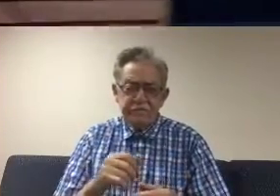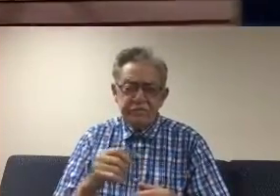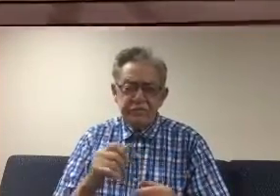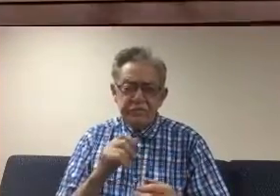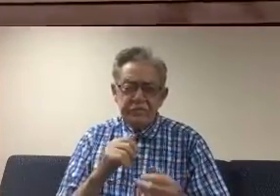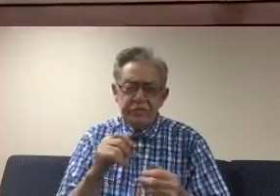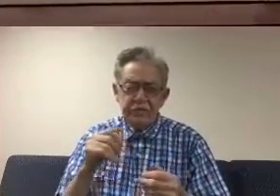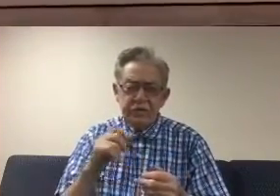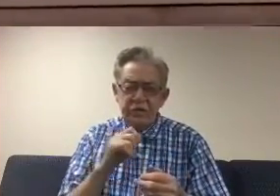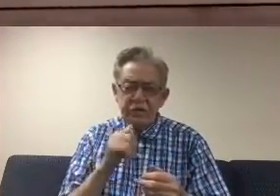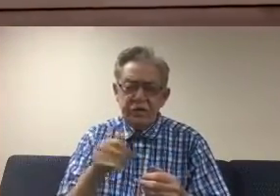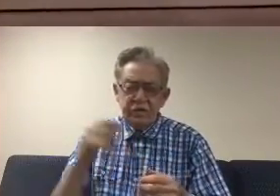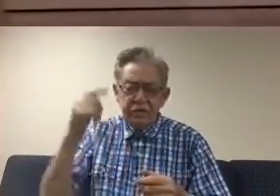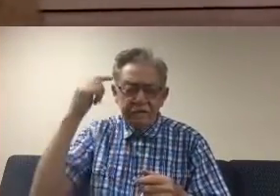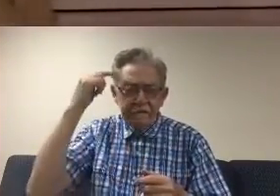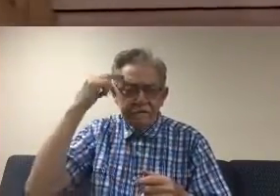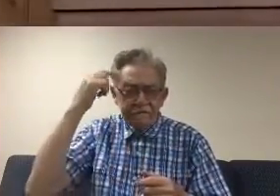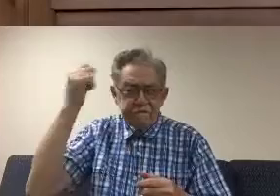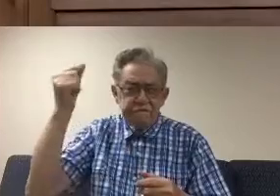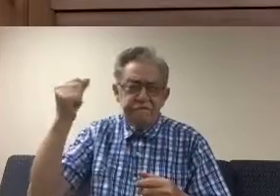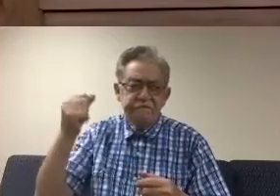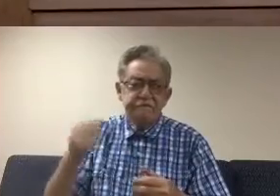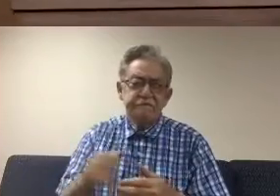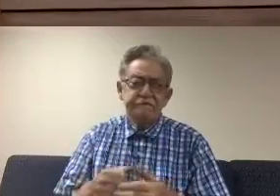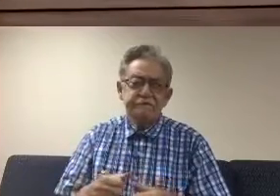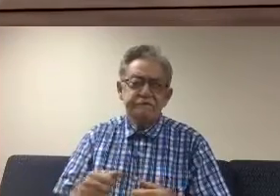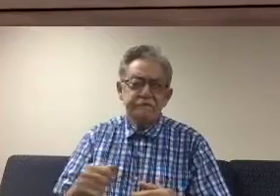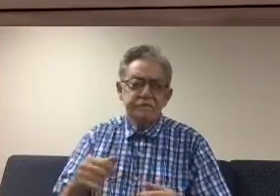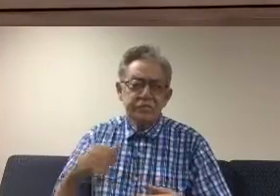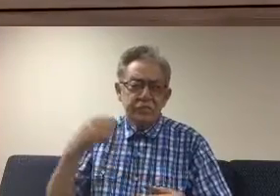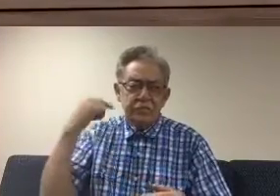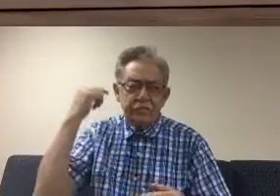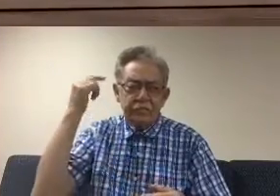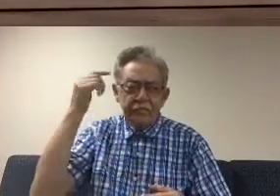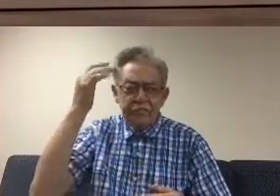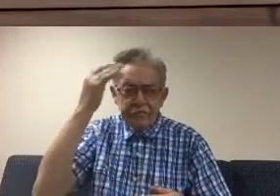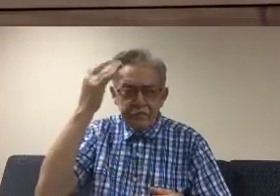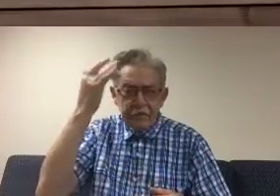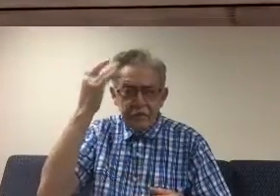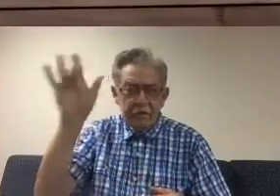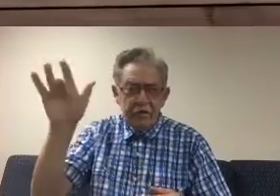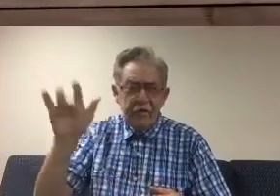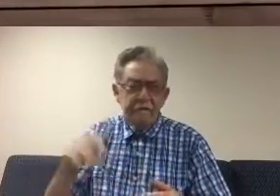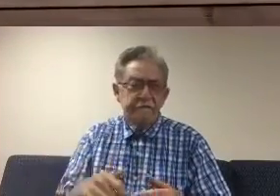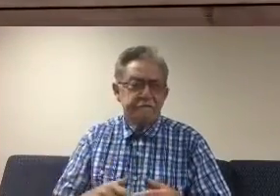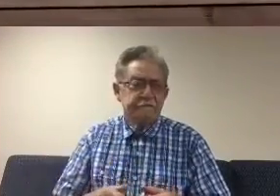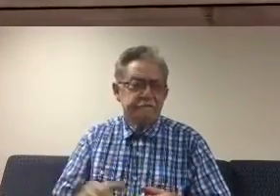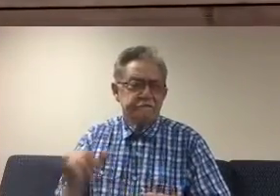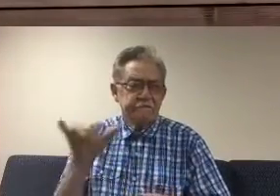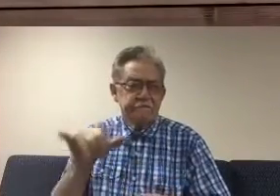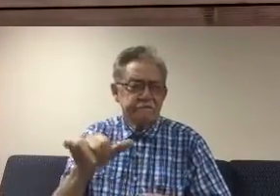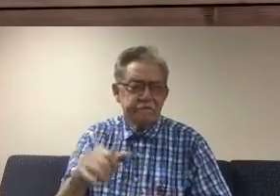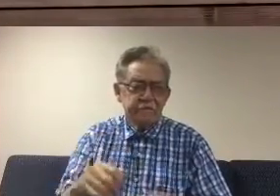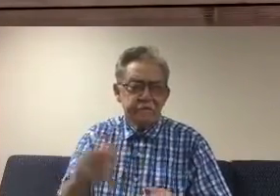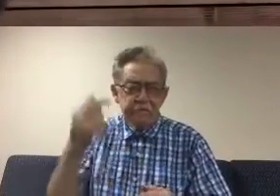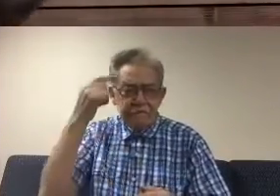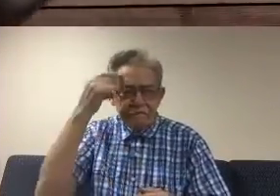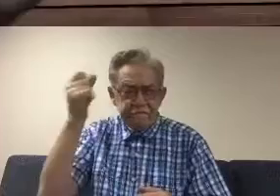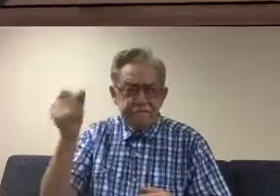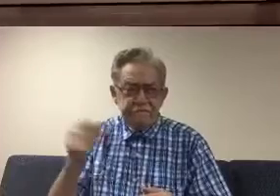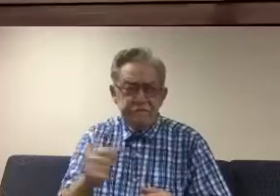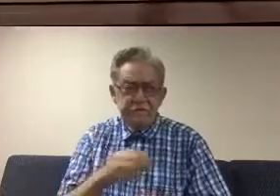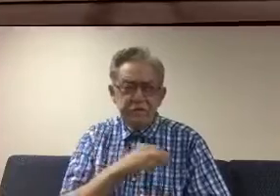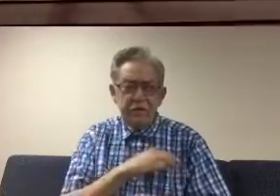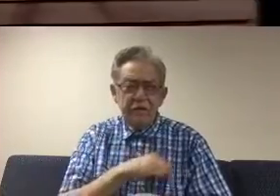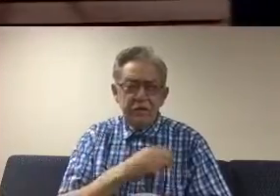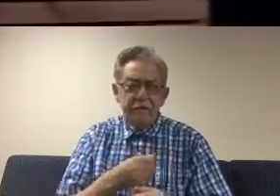not because of intellectual. It's not because they haven't been intellectually, they'll say that, but it's not because of that. It's because of a moral heart